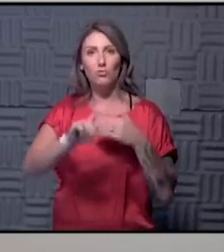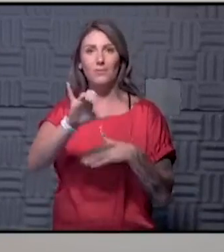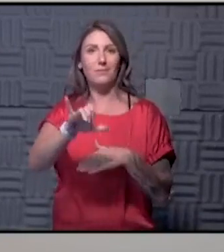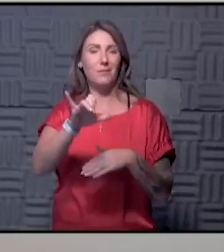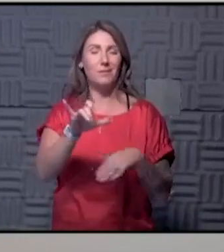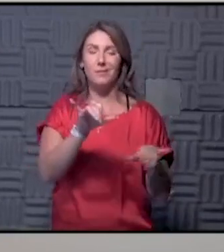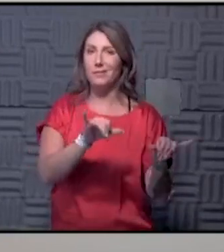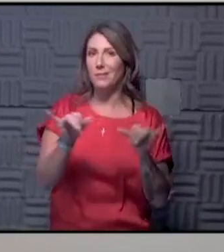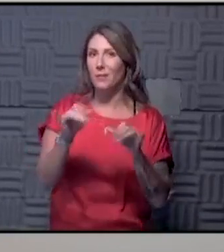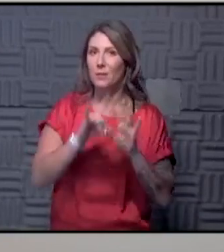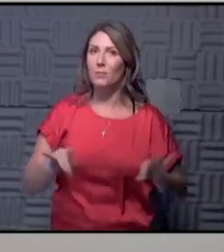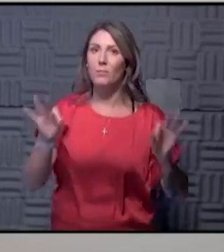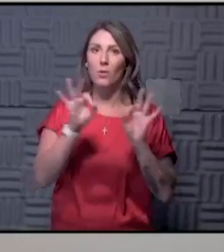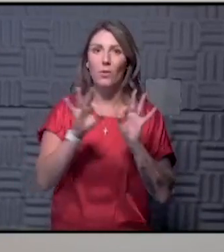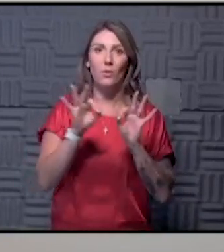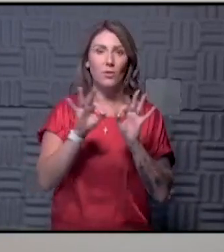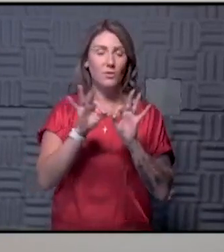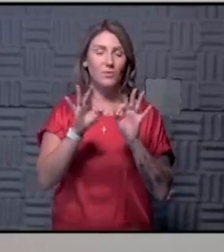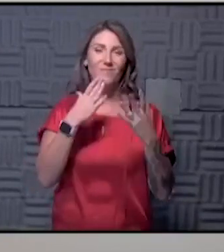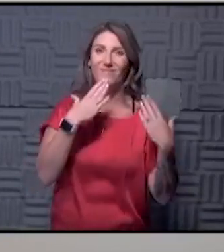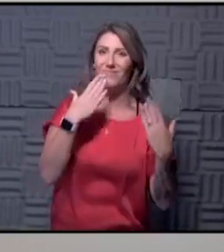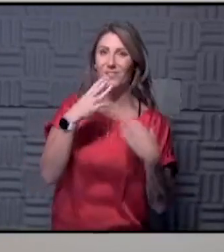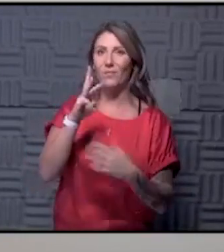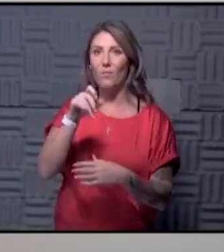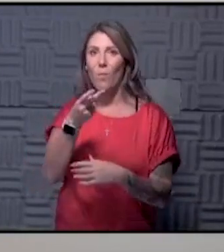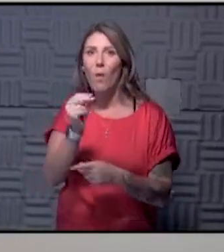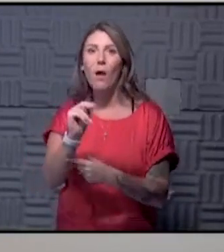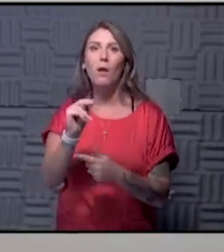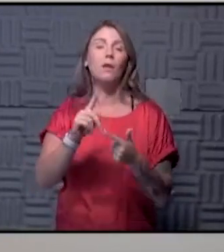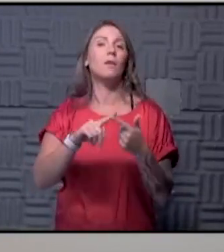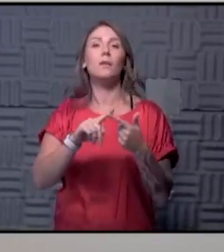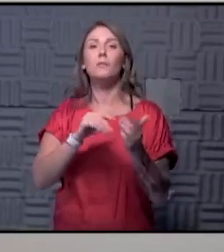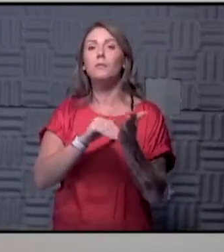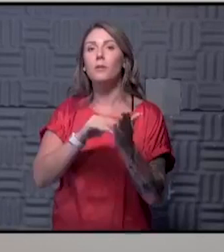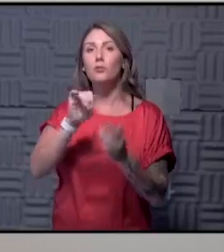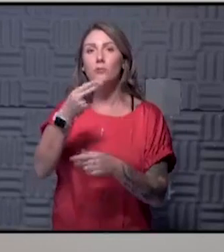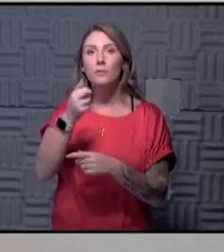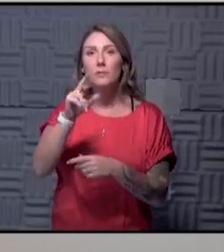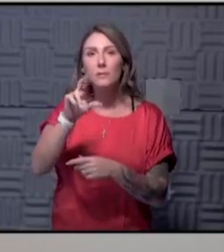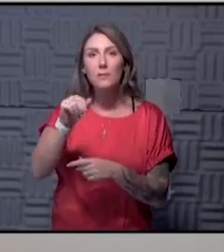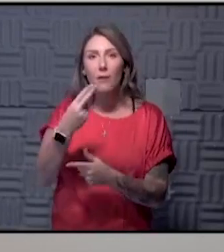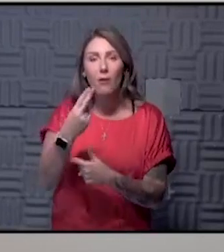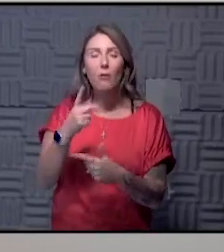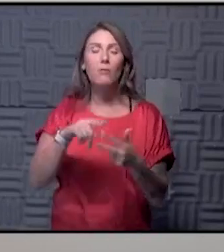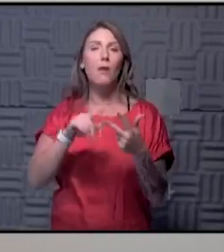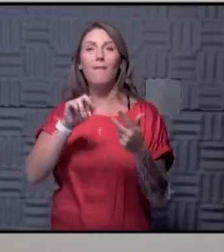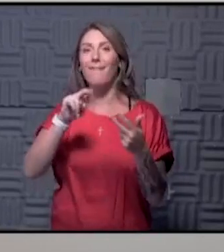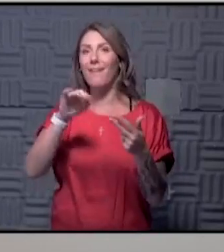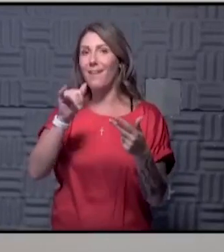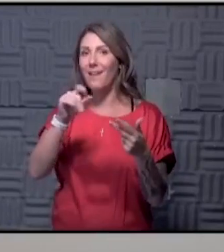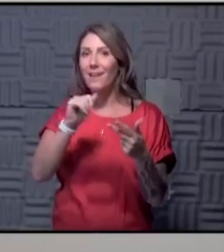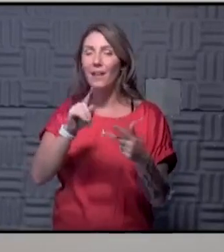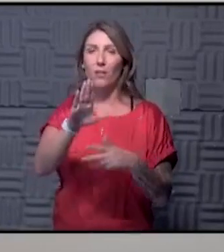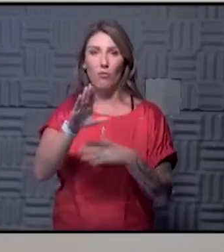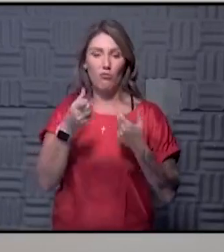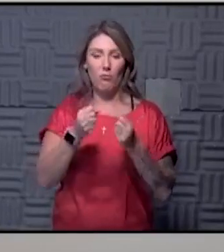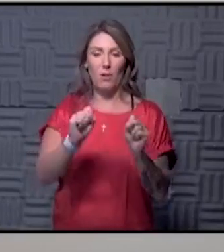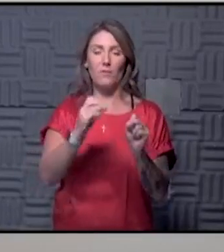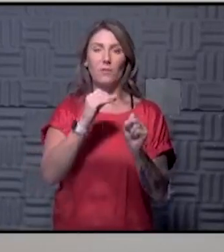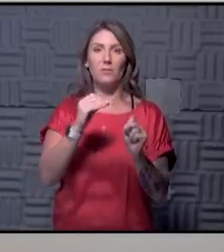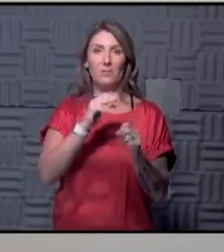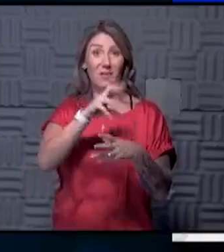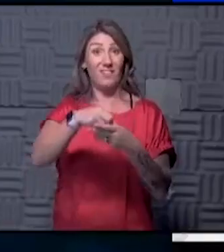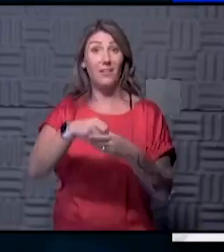a big shout out there to the Watkins team, Dr. Sarah Polly, Diana Mott for their efforts and engagement, making sure that